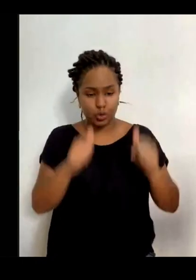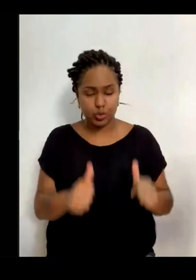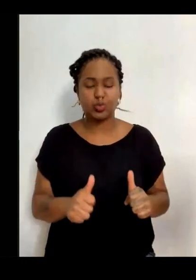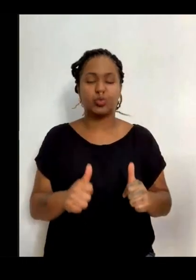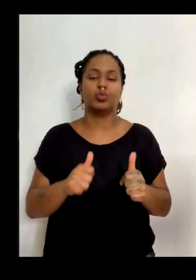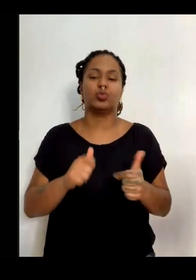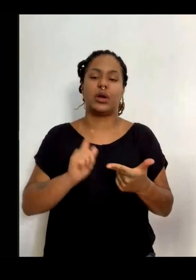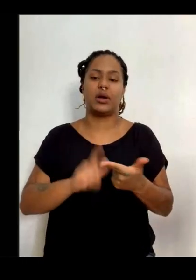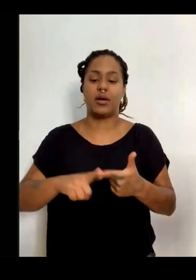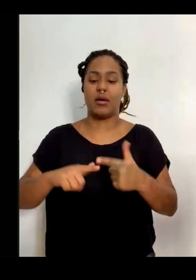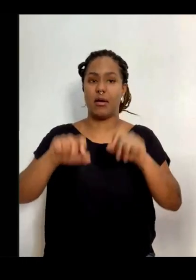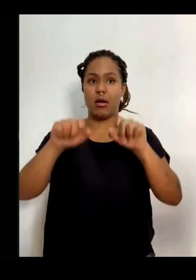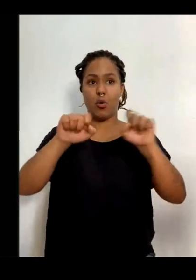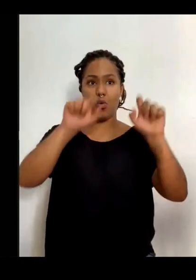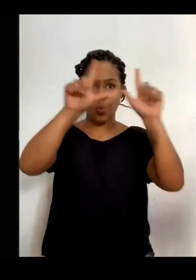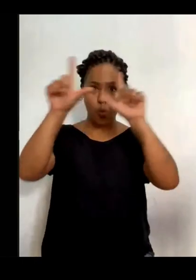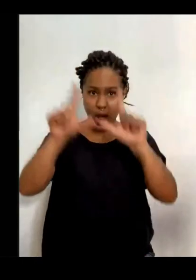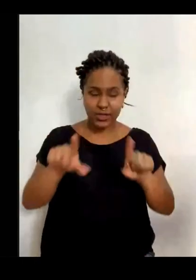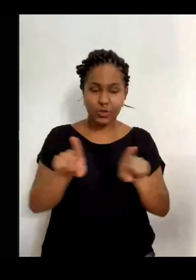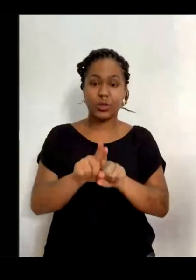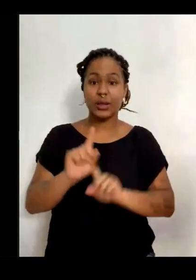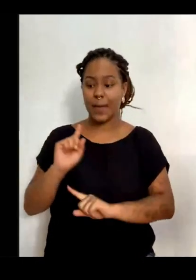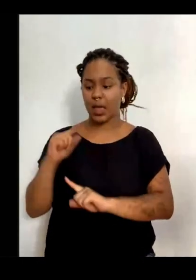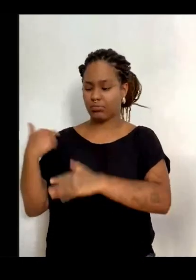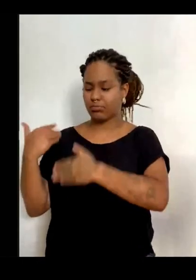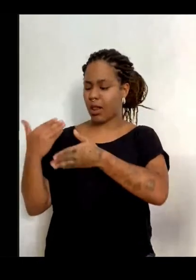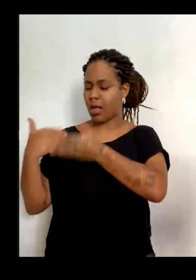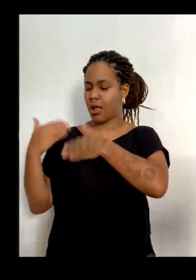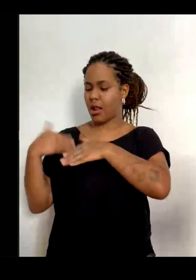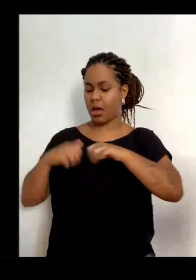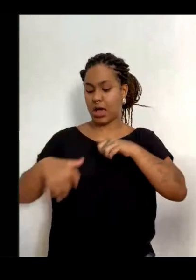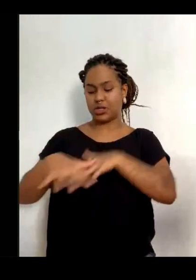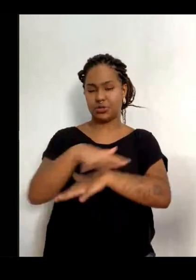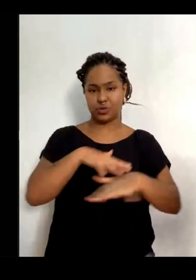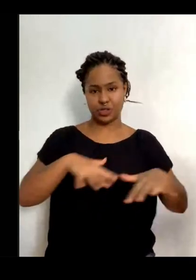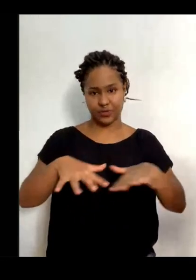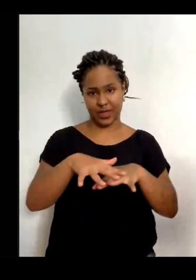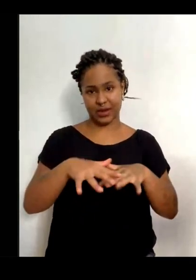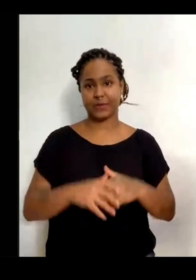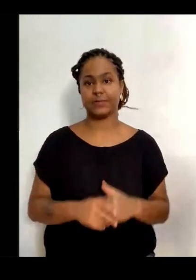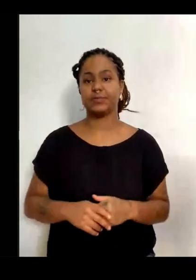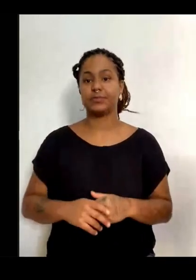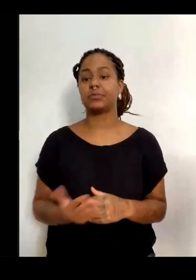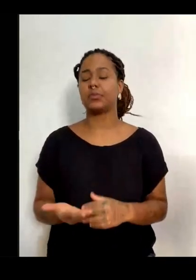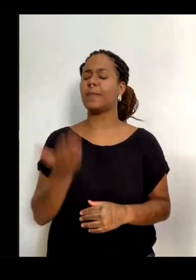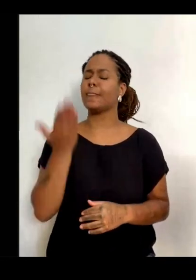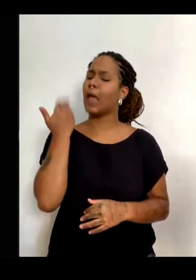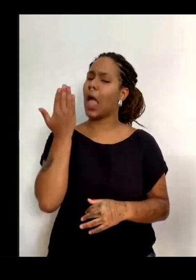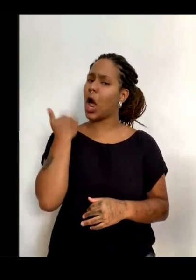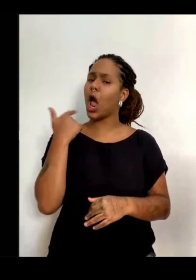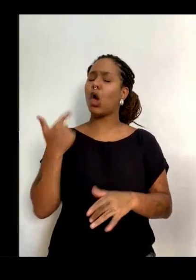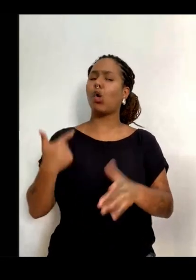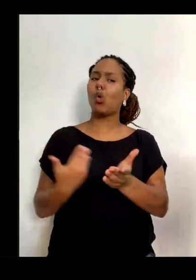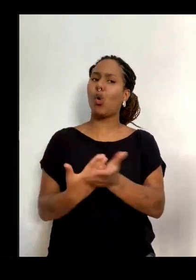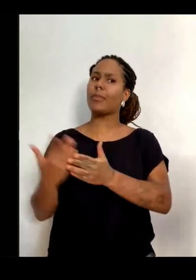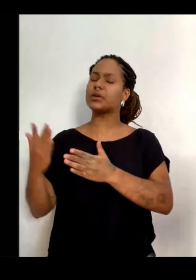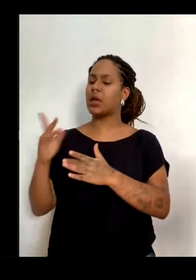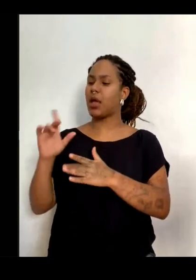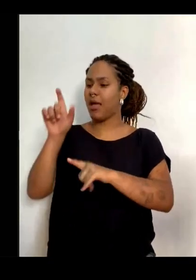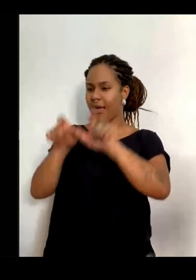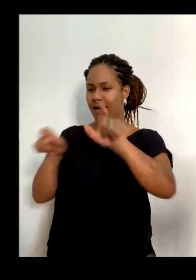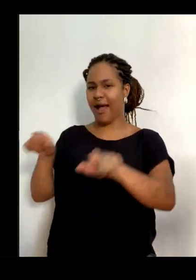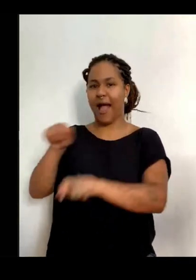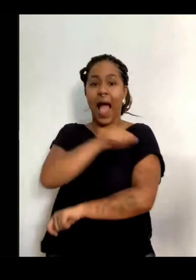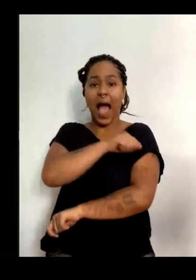I began to integrate some of my students into my smoke pieces this series